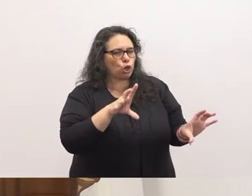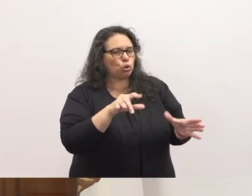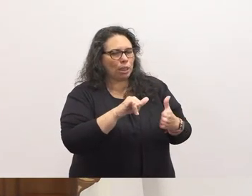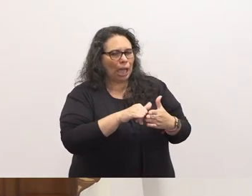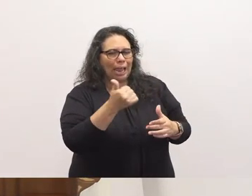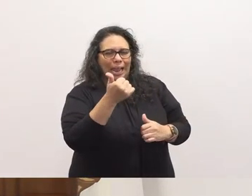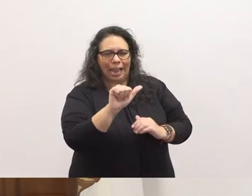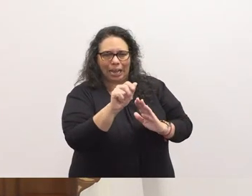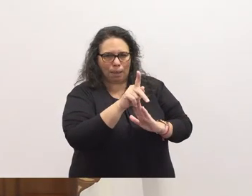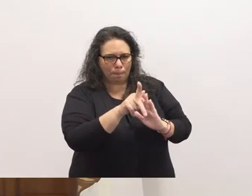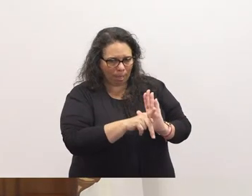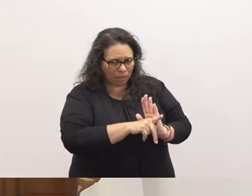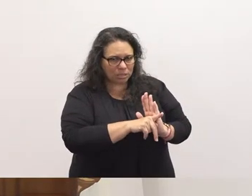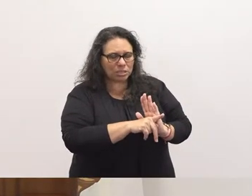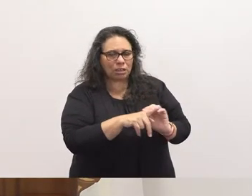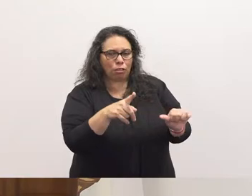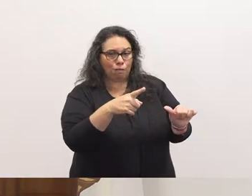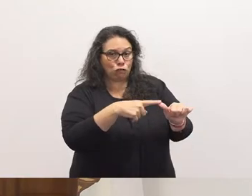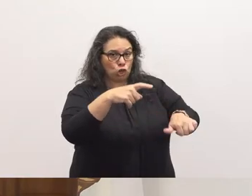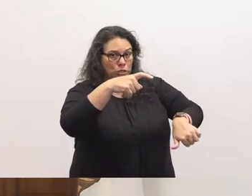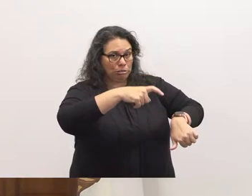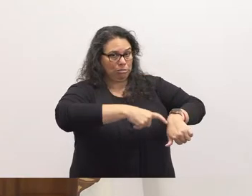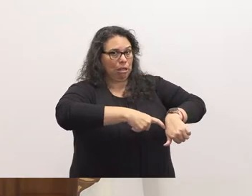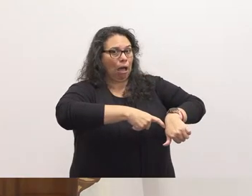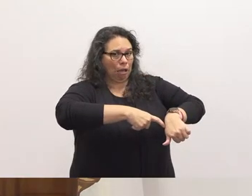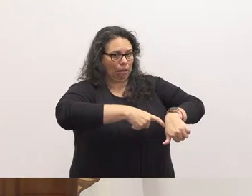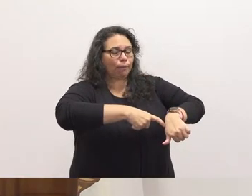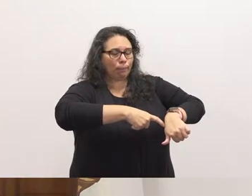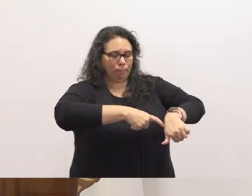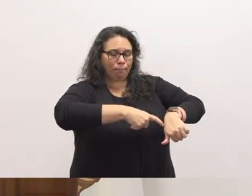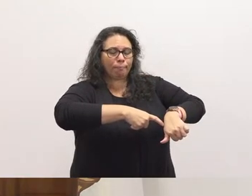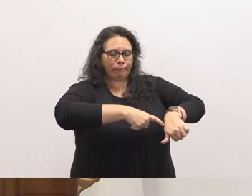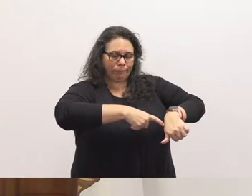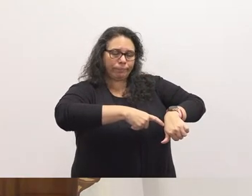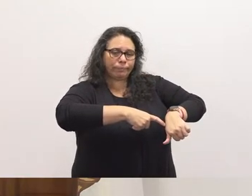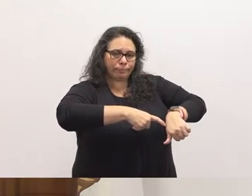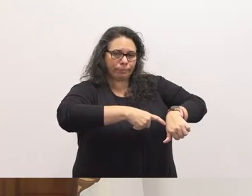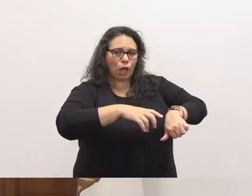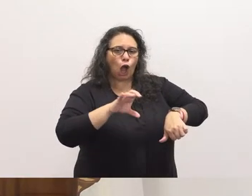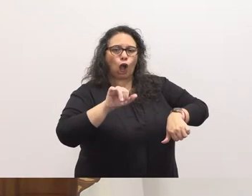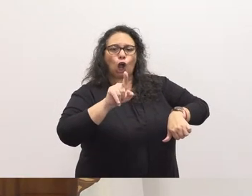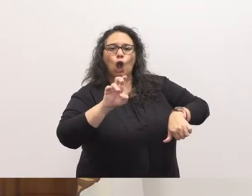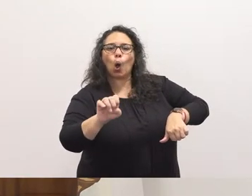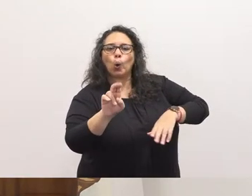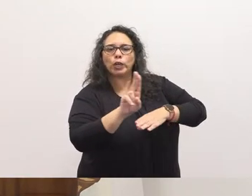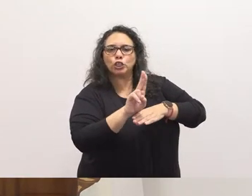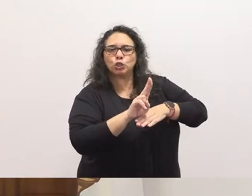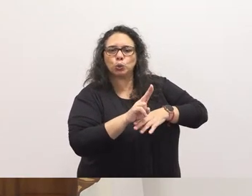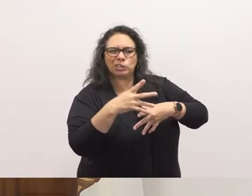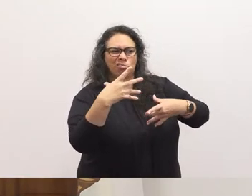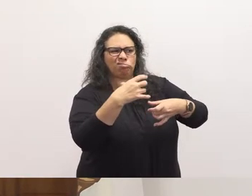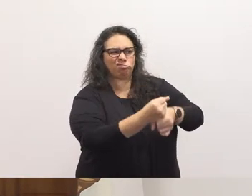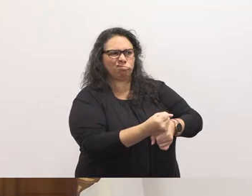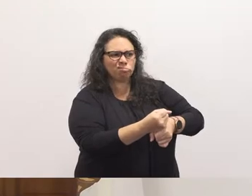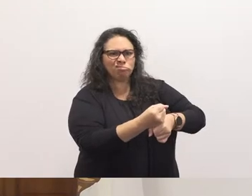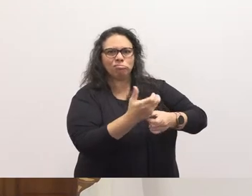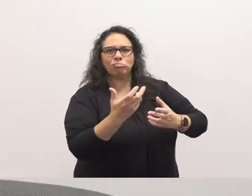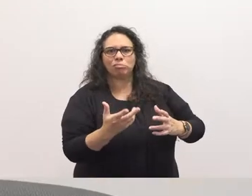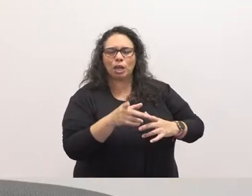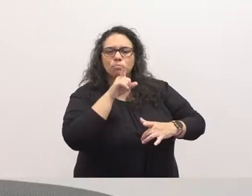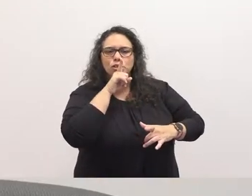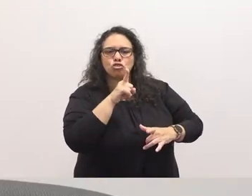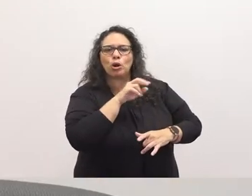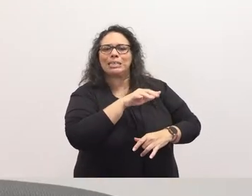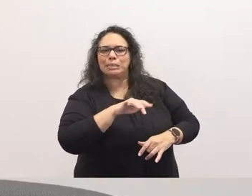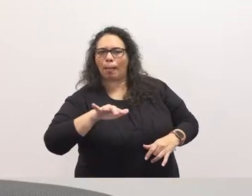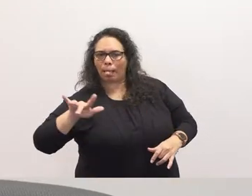any policy, the first time a code is used or any kind of initials are used, we'll make sure to spell